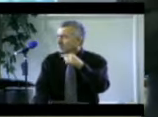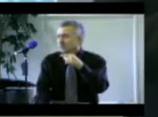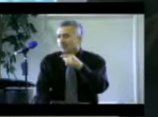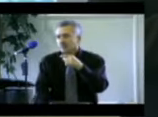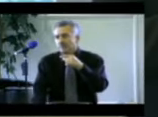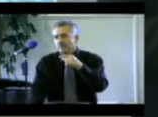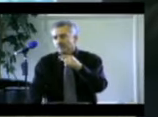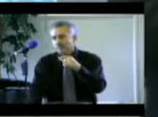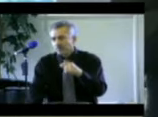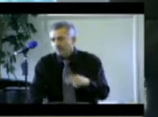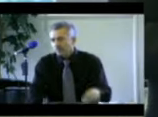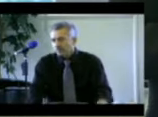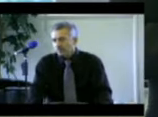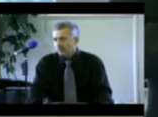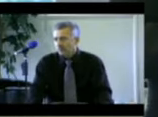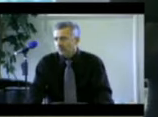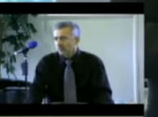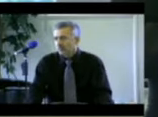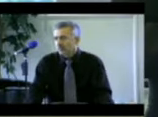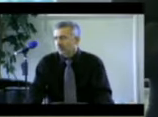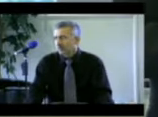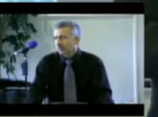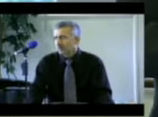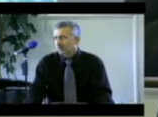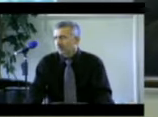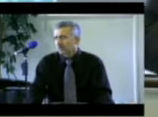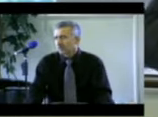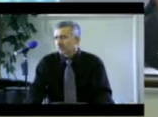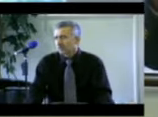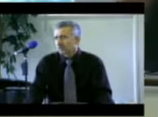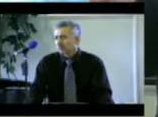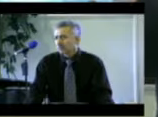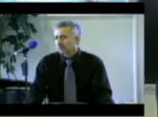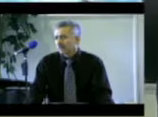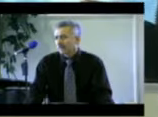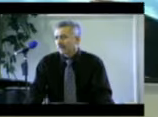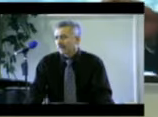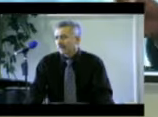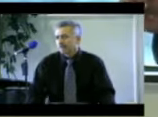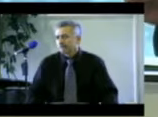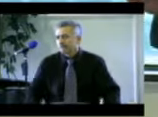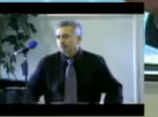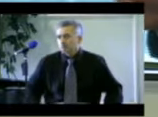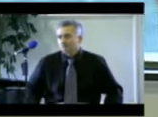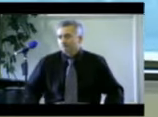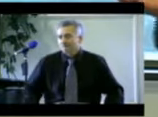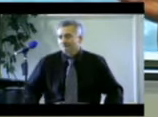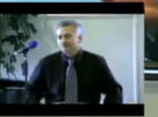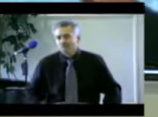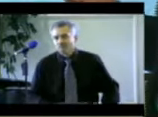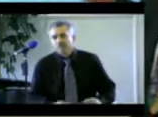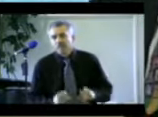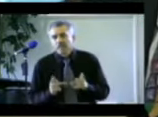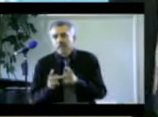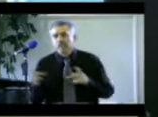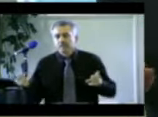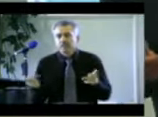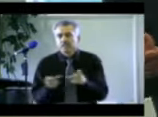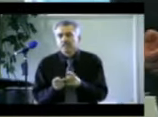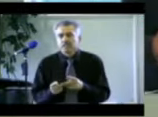the country that Moses grew up in. It was a country that was very productive,